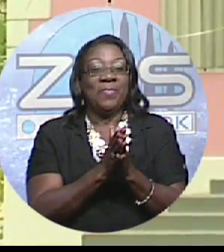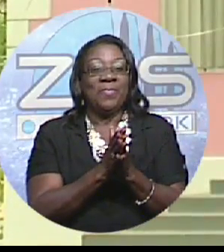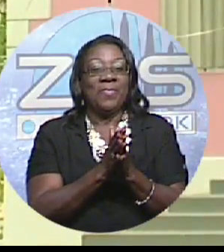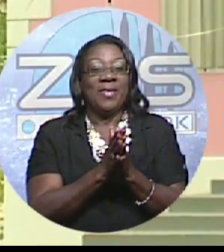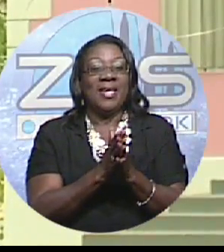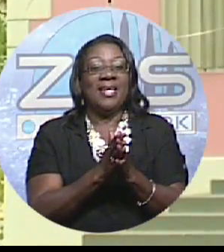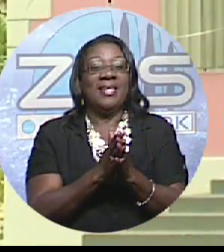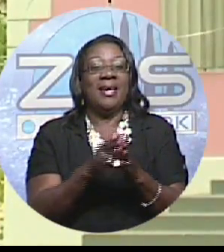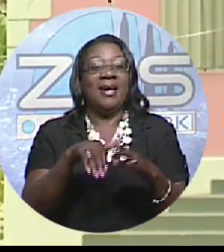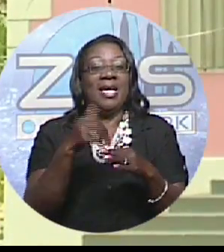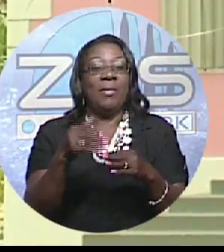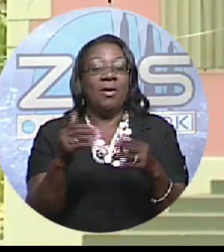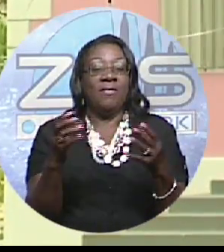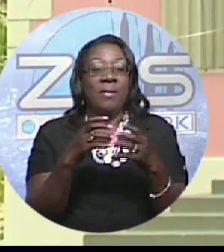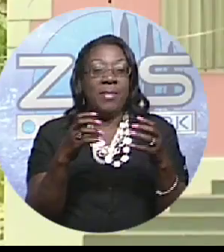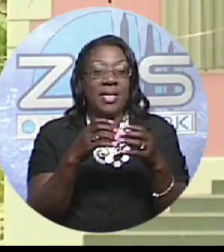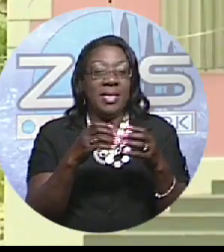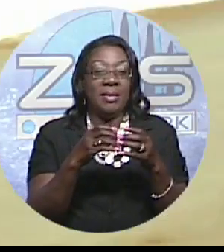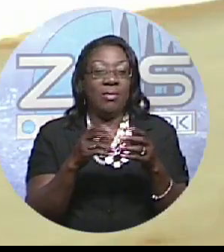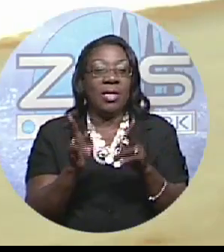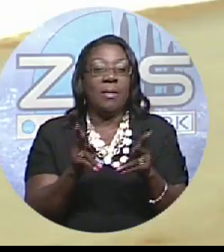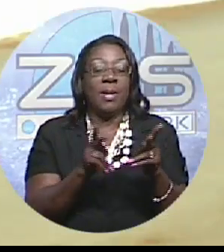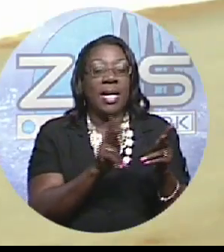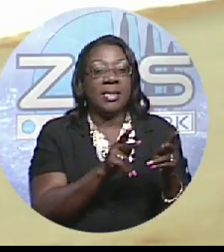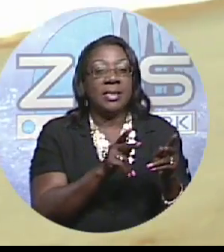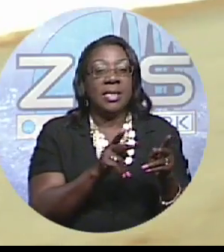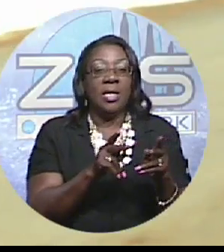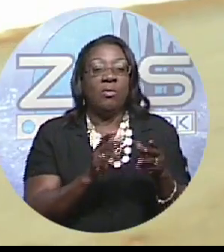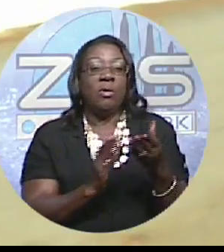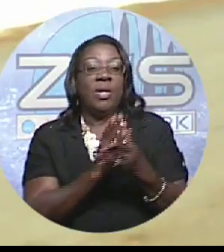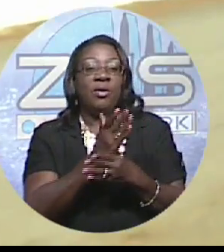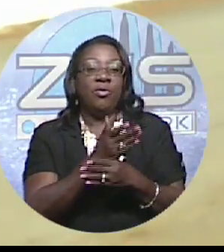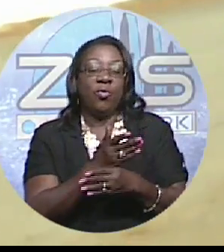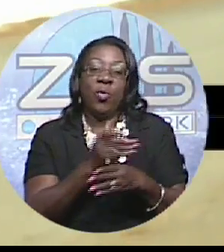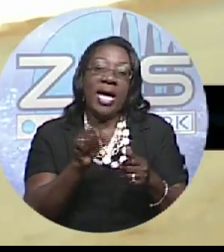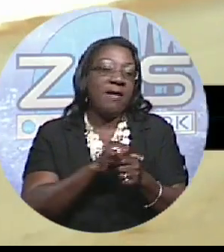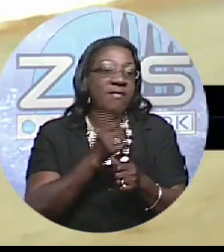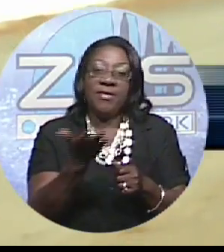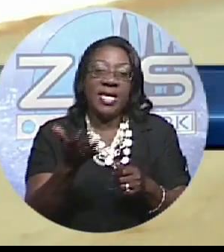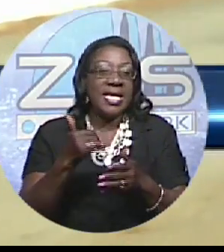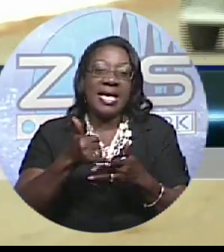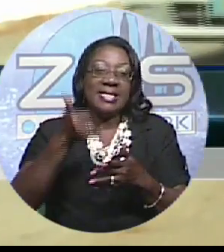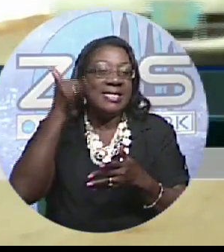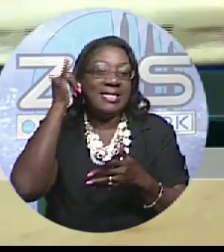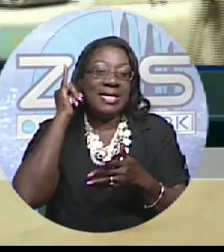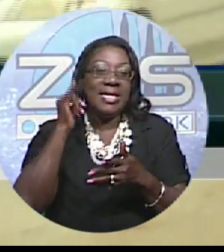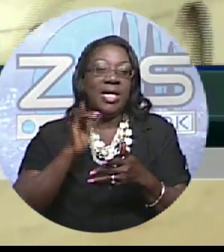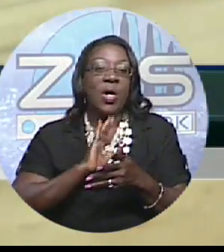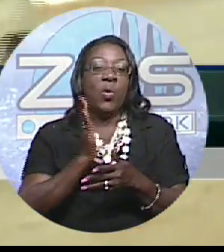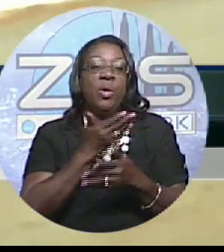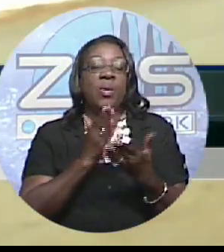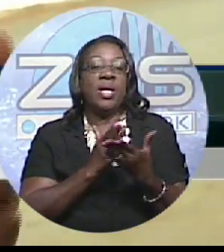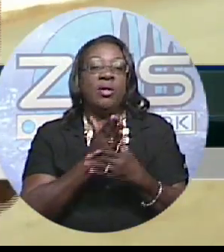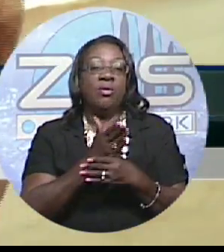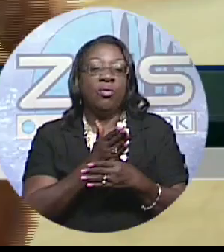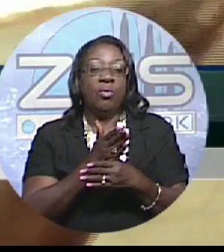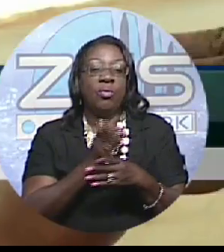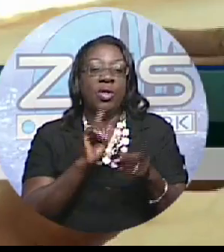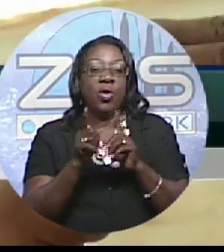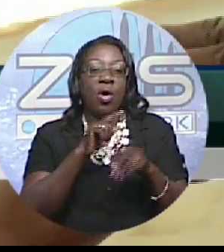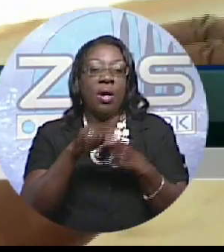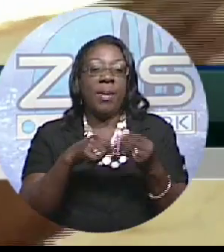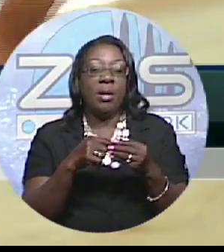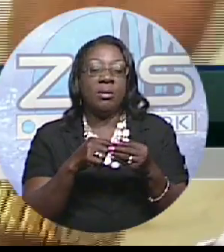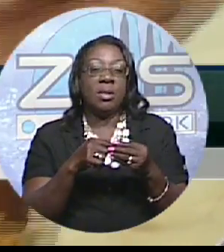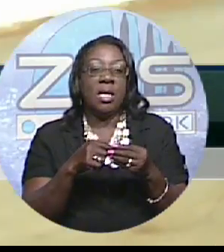meeting in terms of contingency plan and stuff like that? We went through the whole gamut yesterday. We're doing a